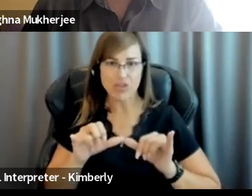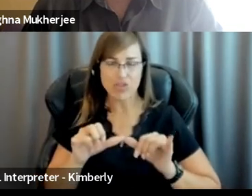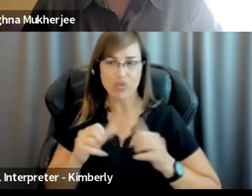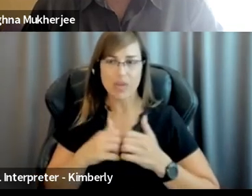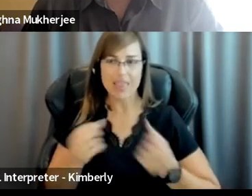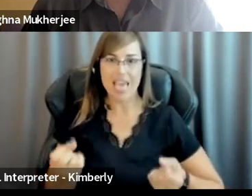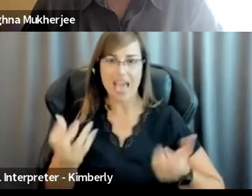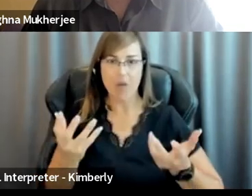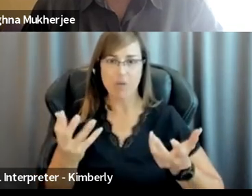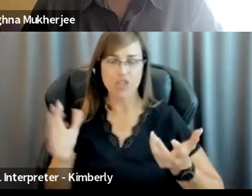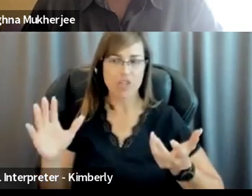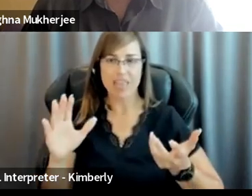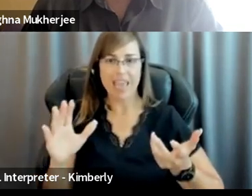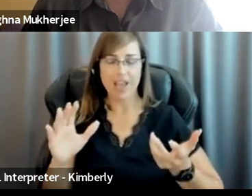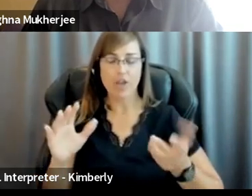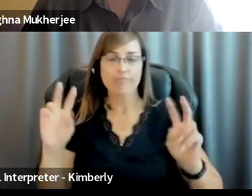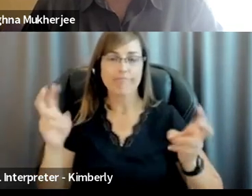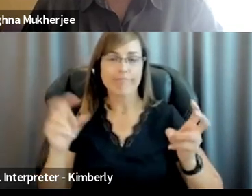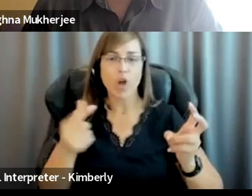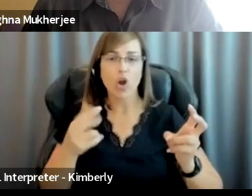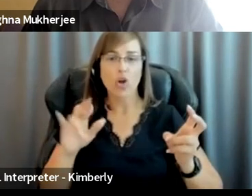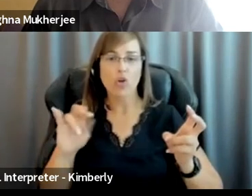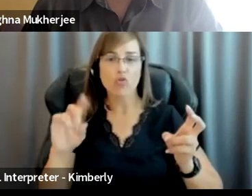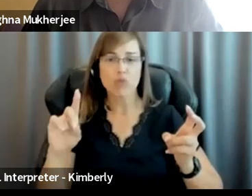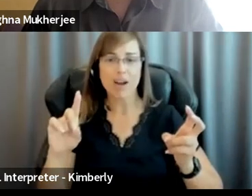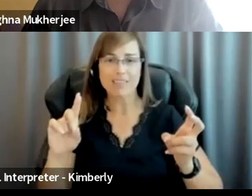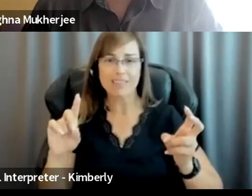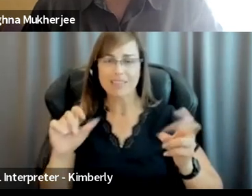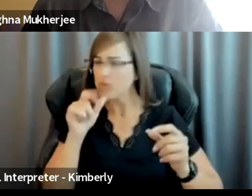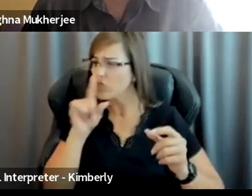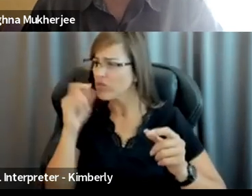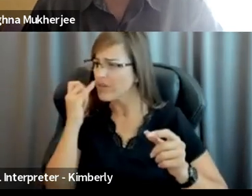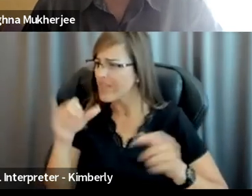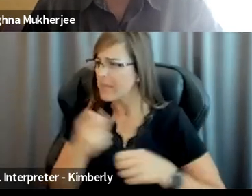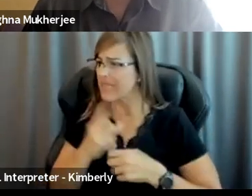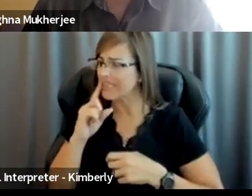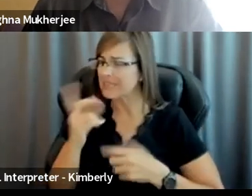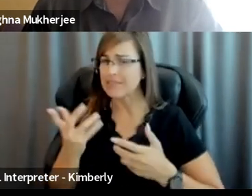how much they quote unquote grind? I don't know if